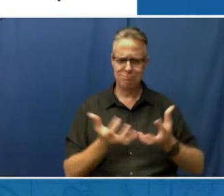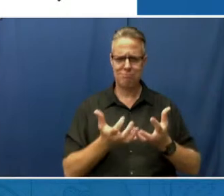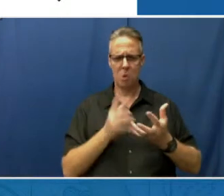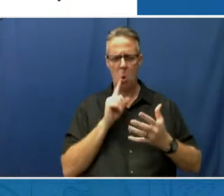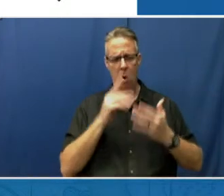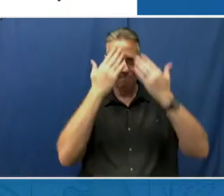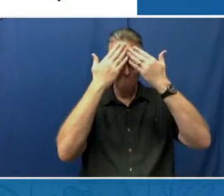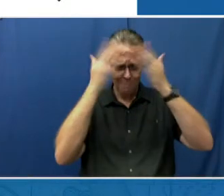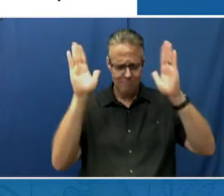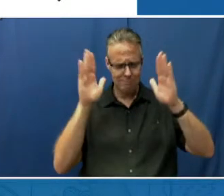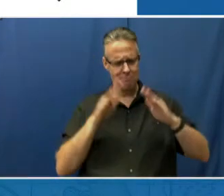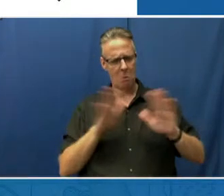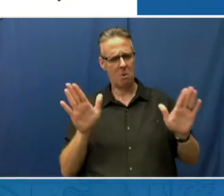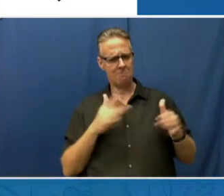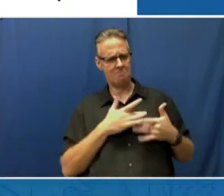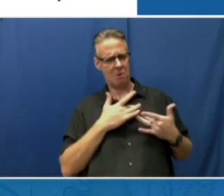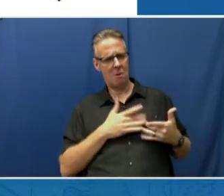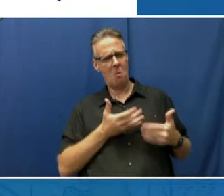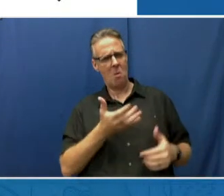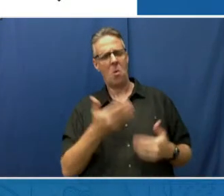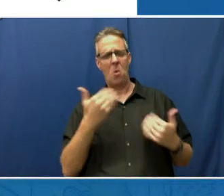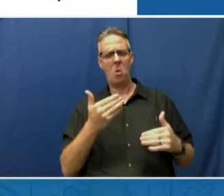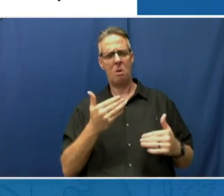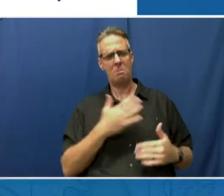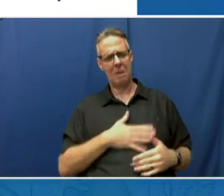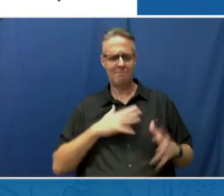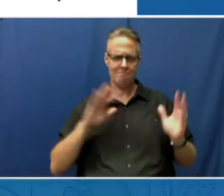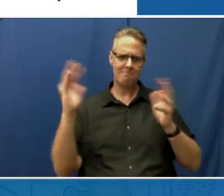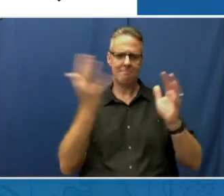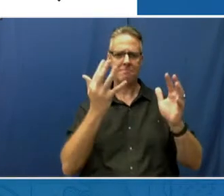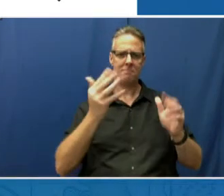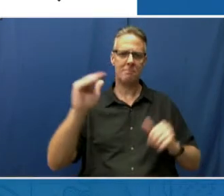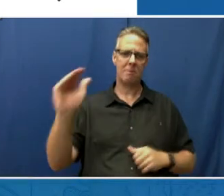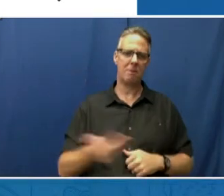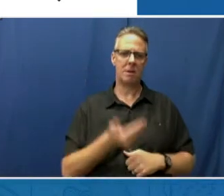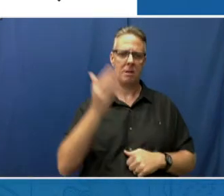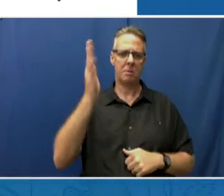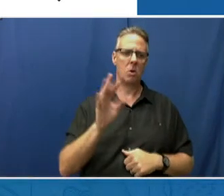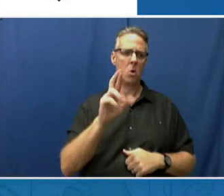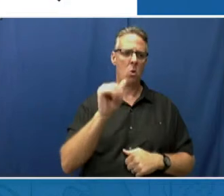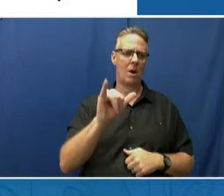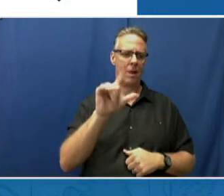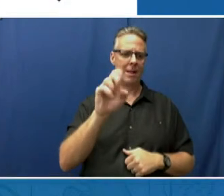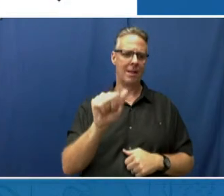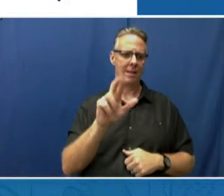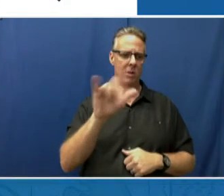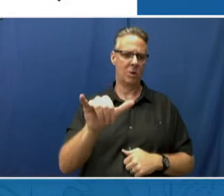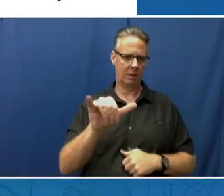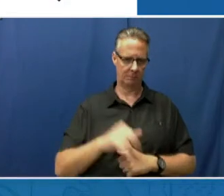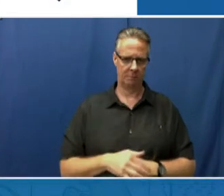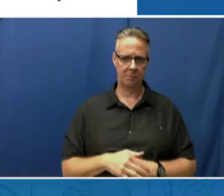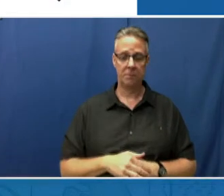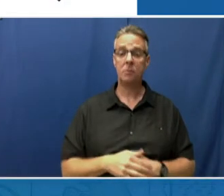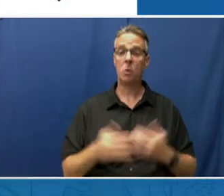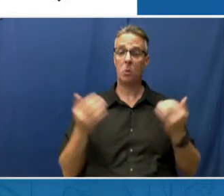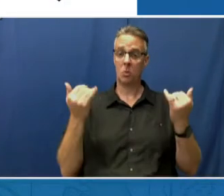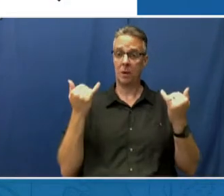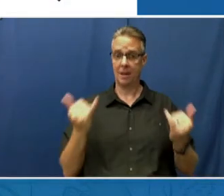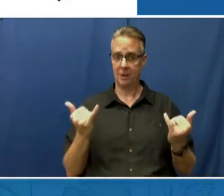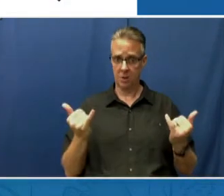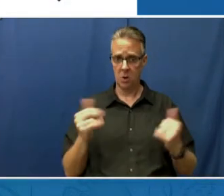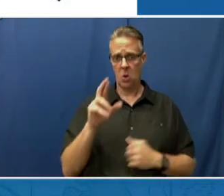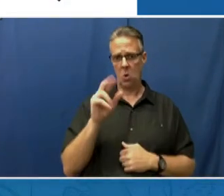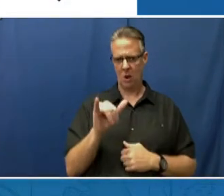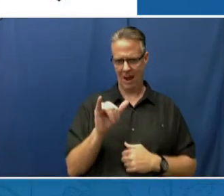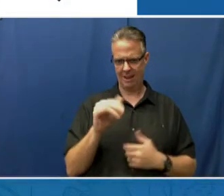minds, please join me in welcoming our voluntary speaker, Ray Leary. At this point in time, Ray is